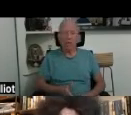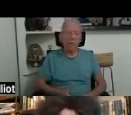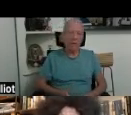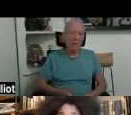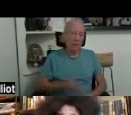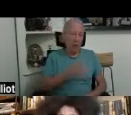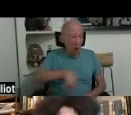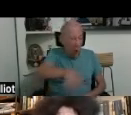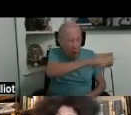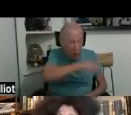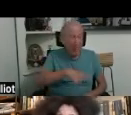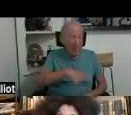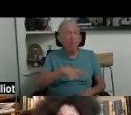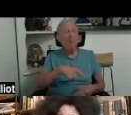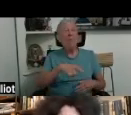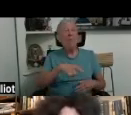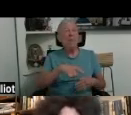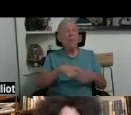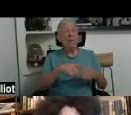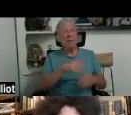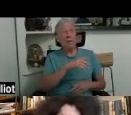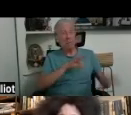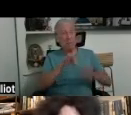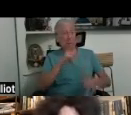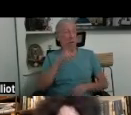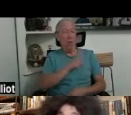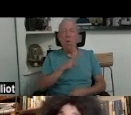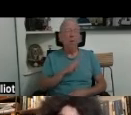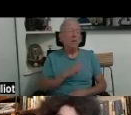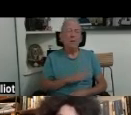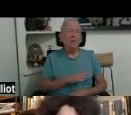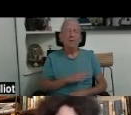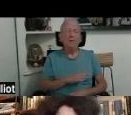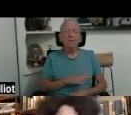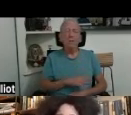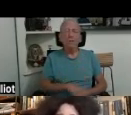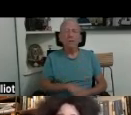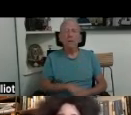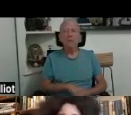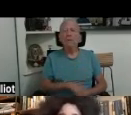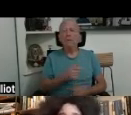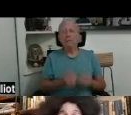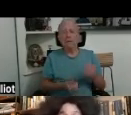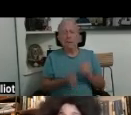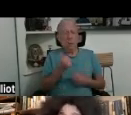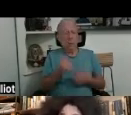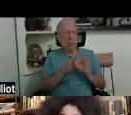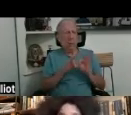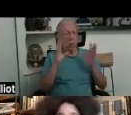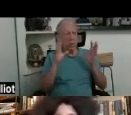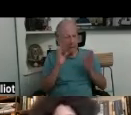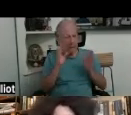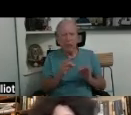them to sit on the board. The major principle, power not equaling money, is that of the one